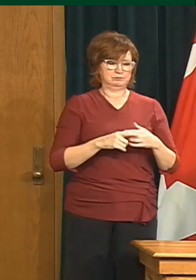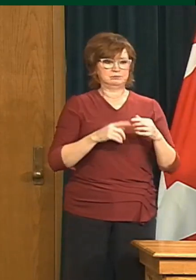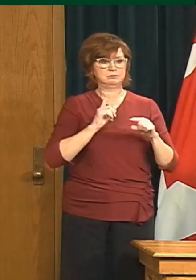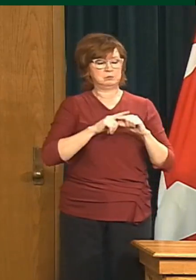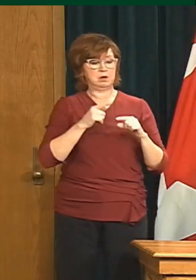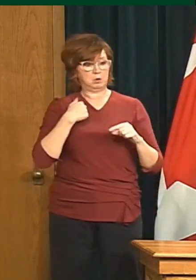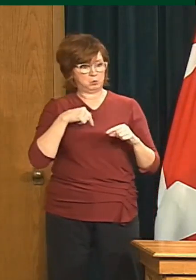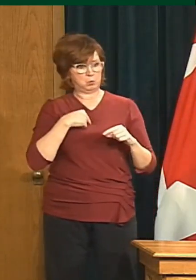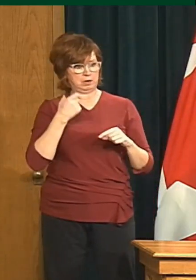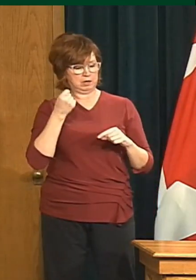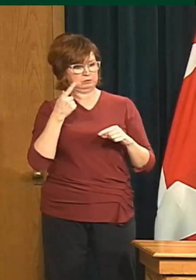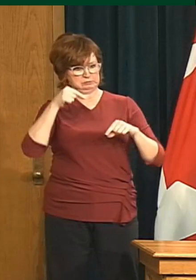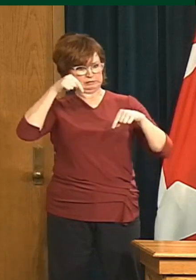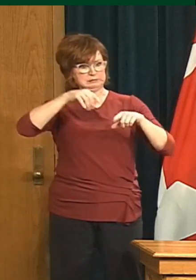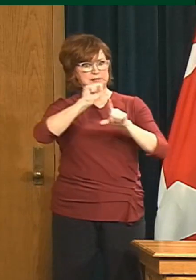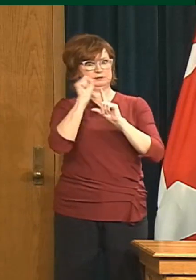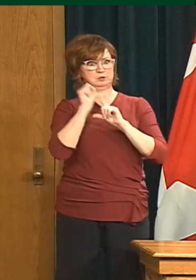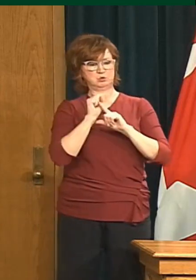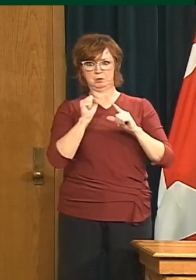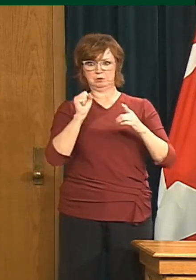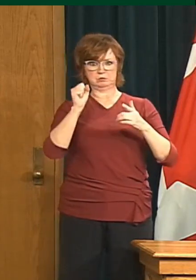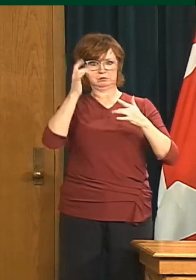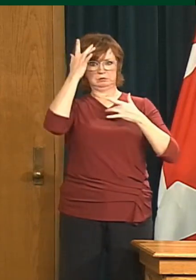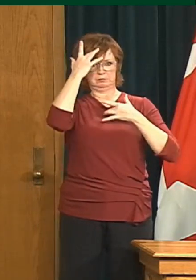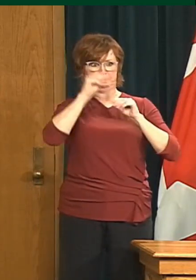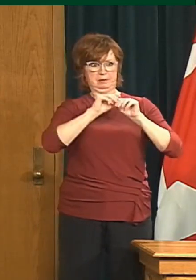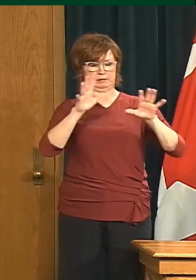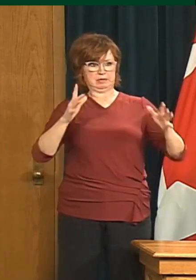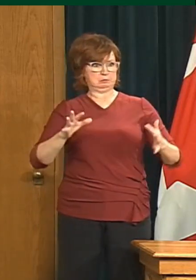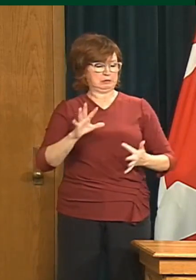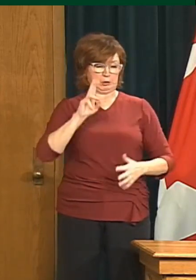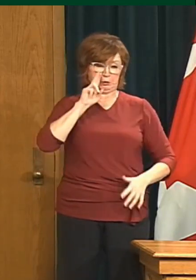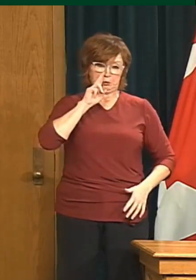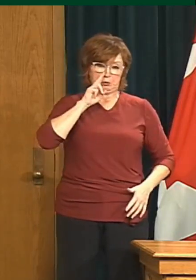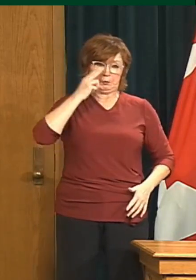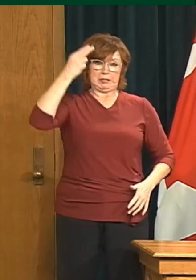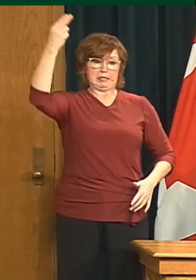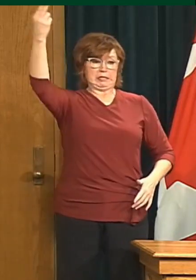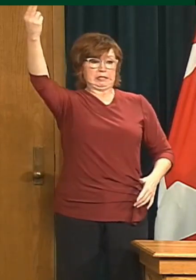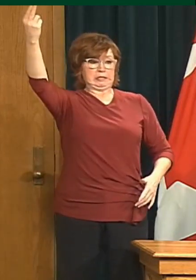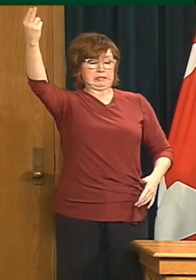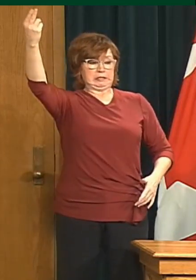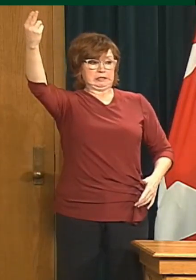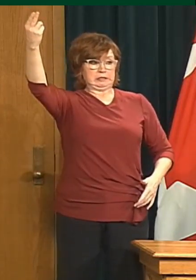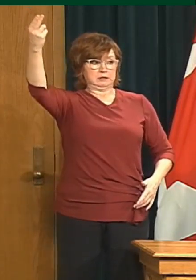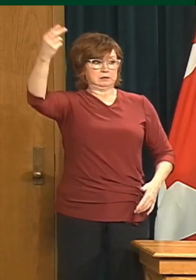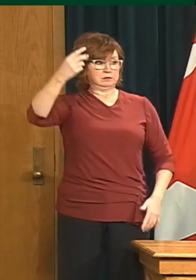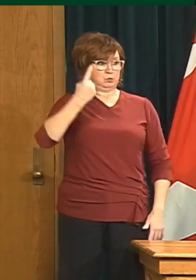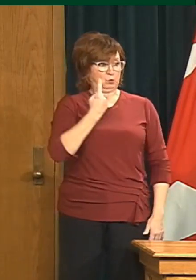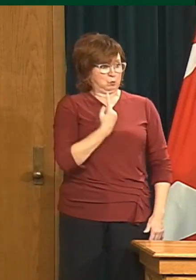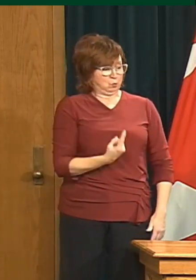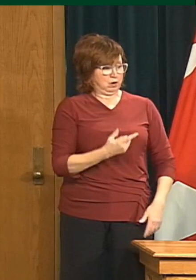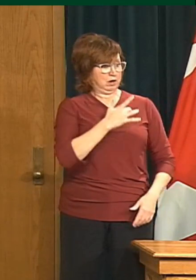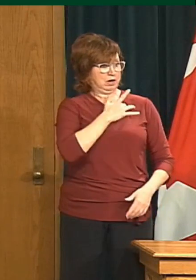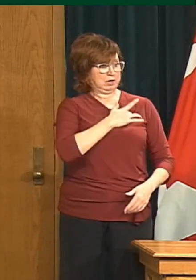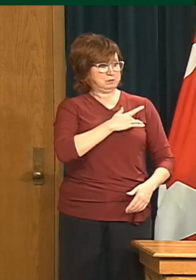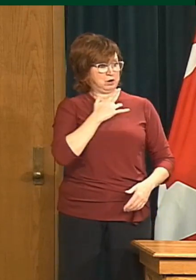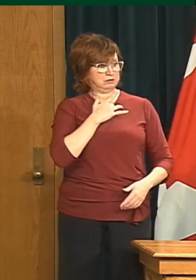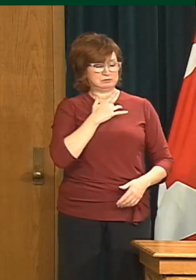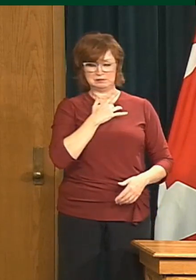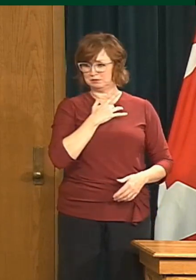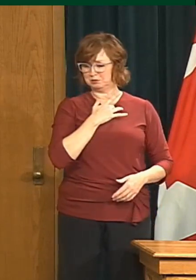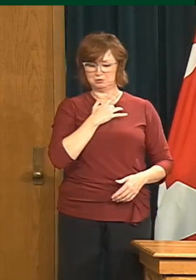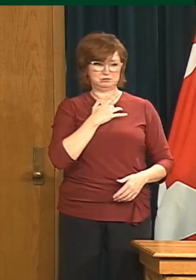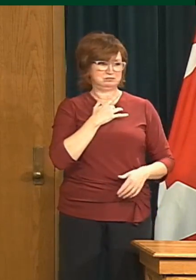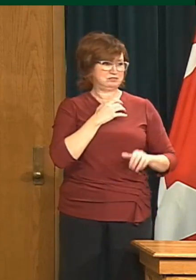in. And we're not going to be the only province there. As a nation, we're going to see this type of decline in